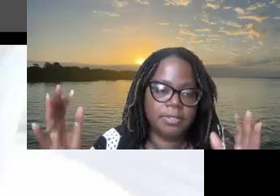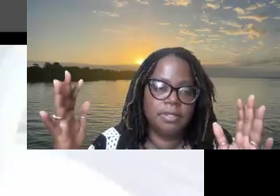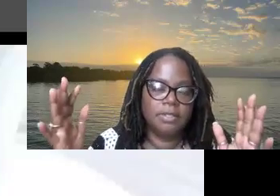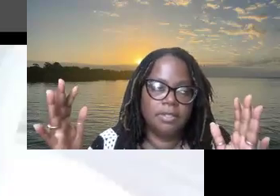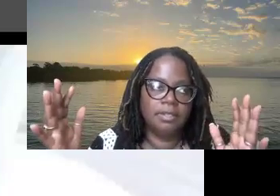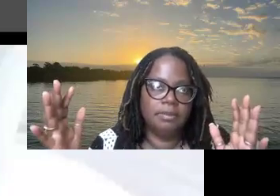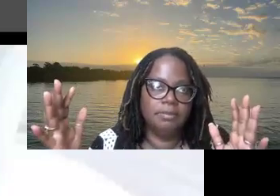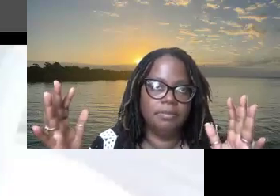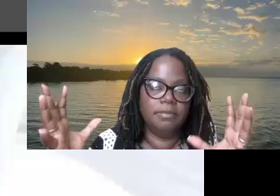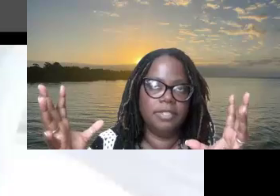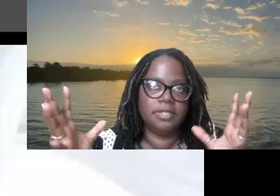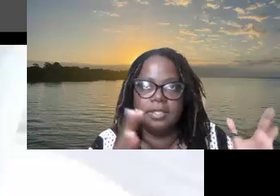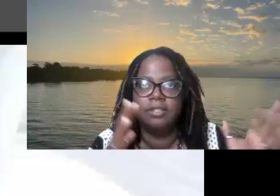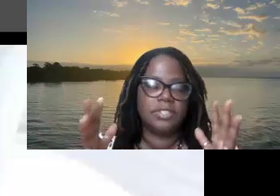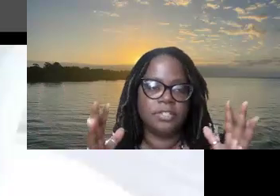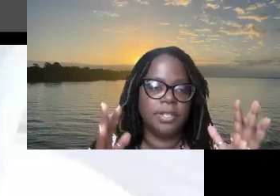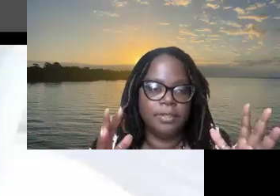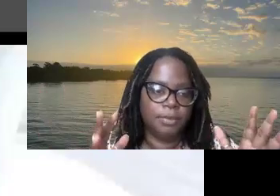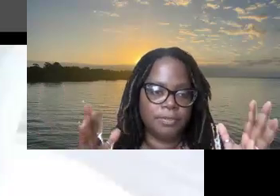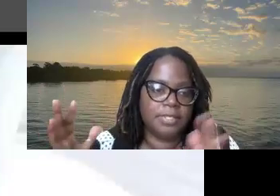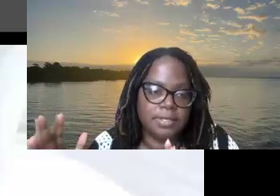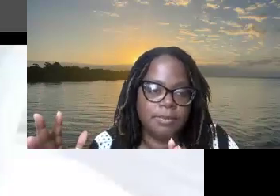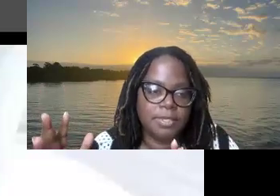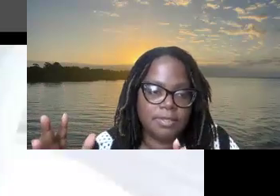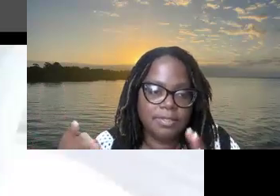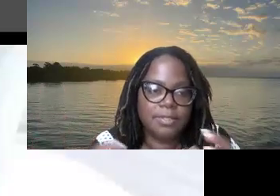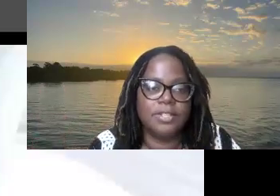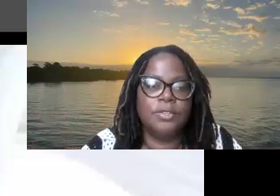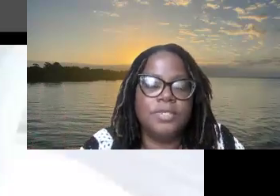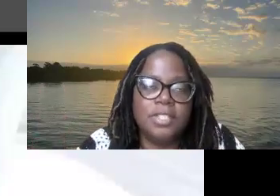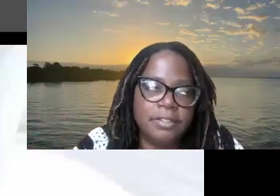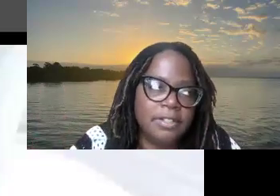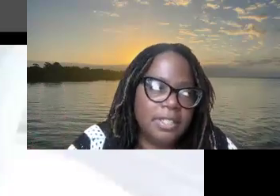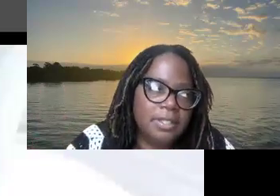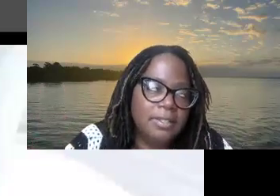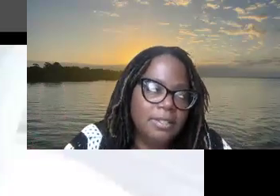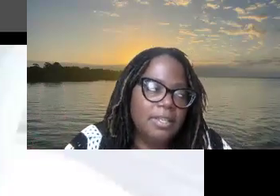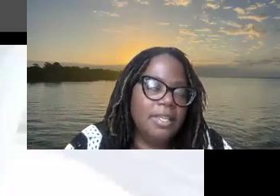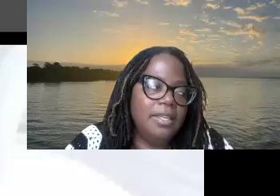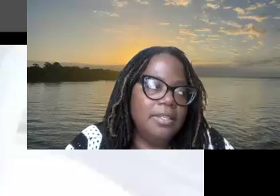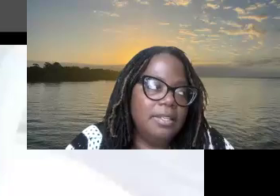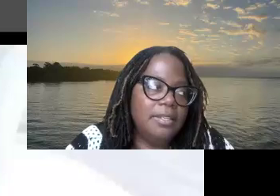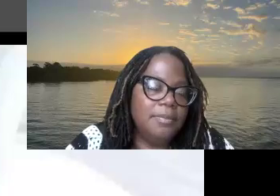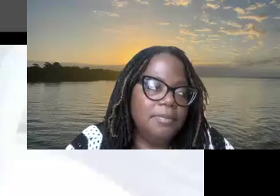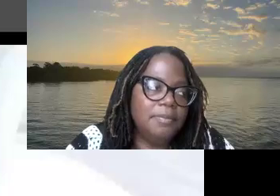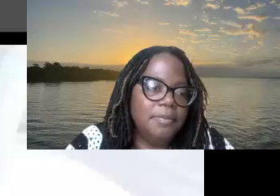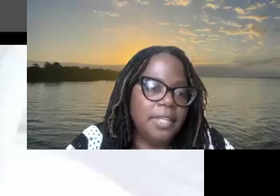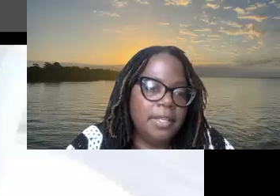kyriarchy, which is, it's like intersectionality, but of systems. So that term is kyriarchy.